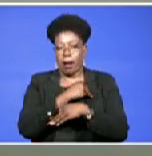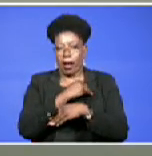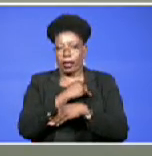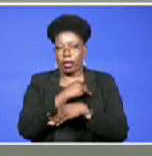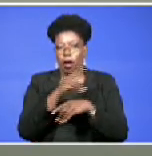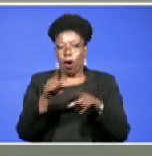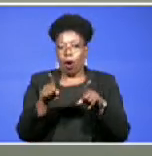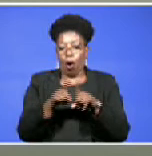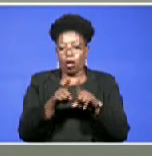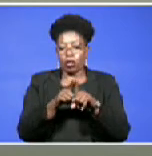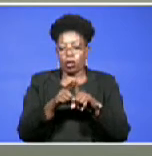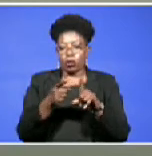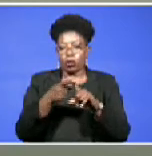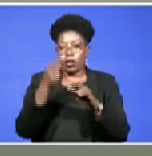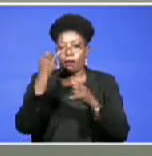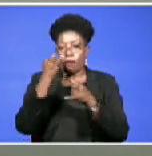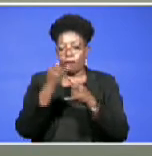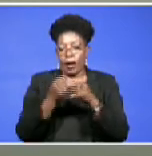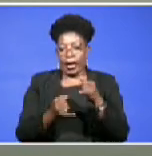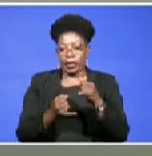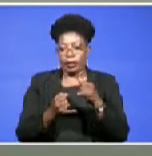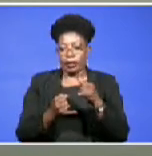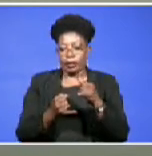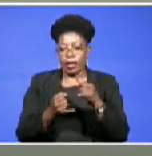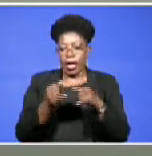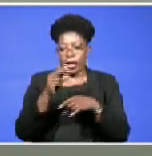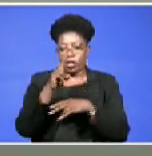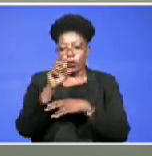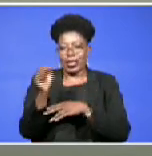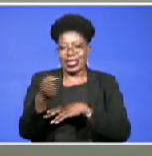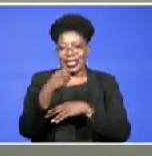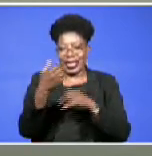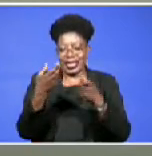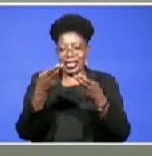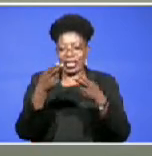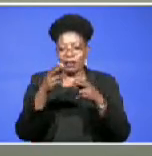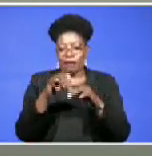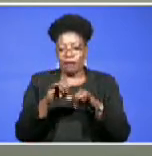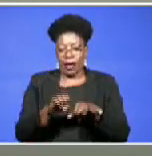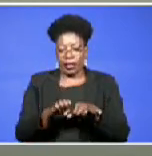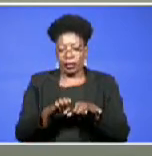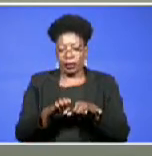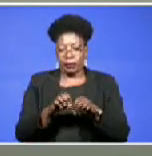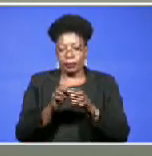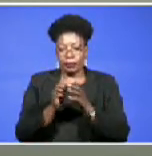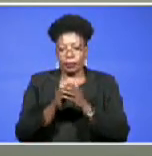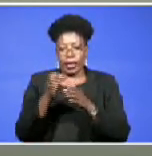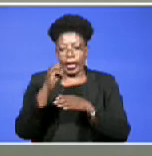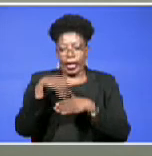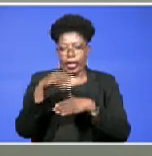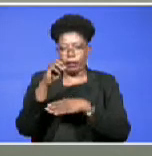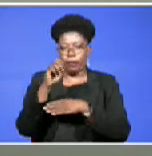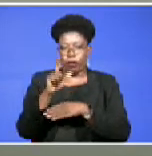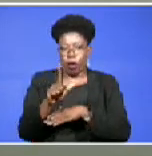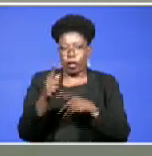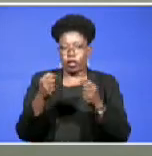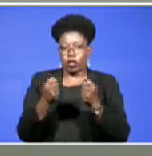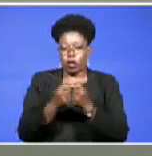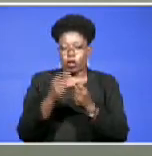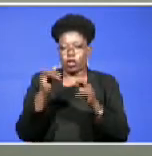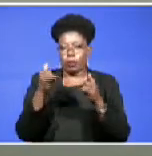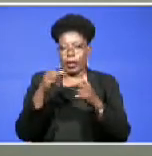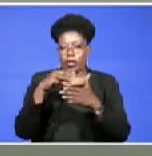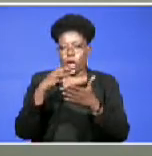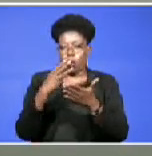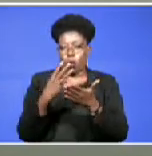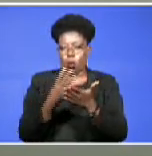making it all the way to the final at a Level 7 USTA tennis event in Key Biscayne, Florida. During the tournament, Elena played well,